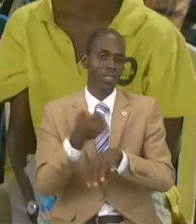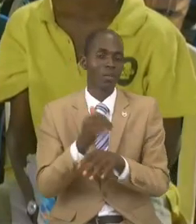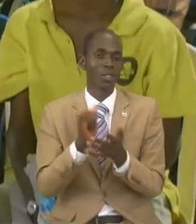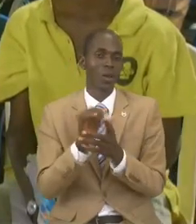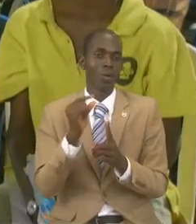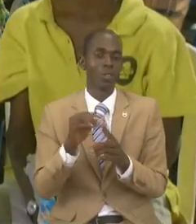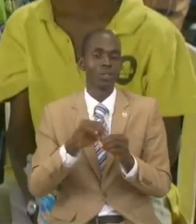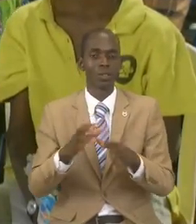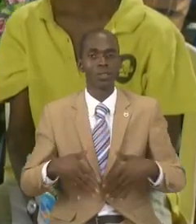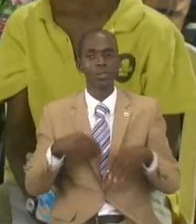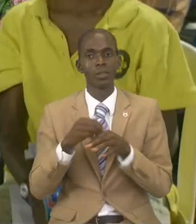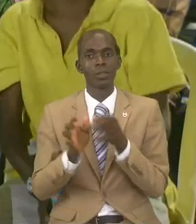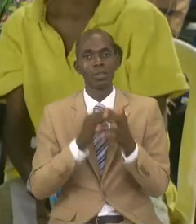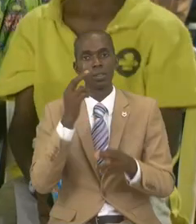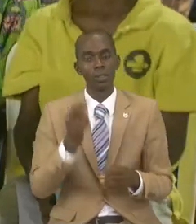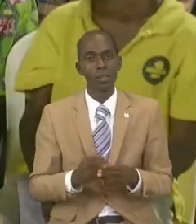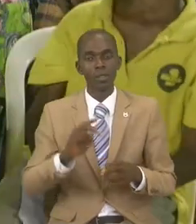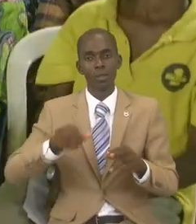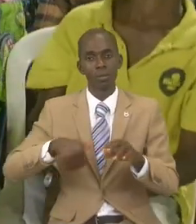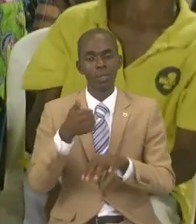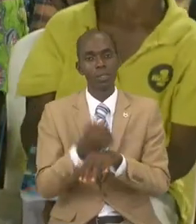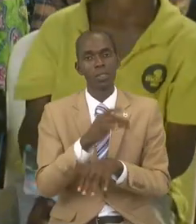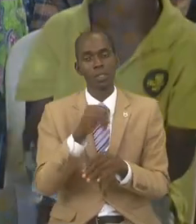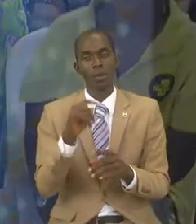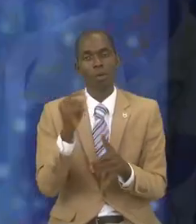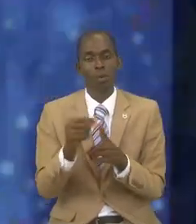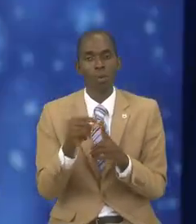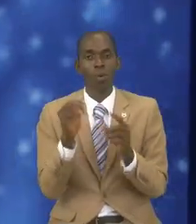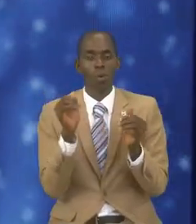the word were signs following.